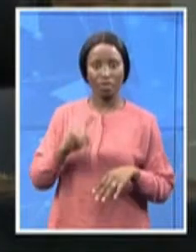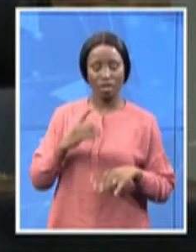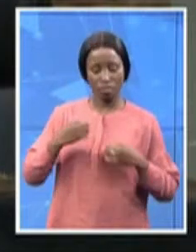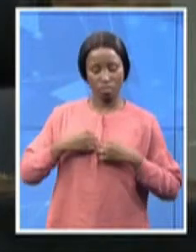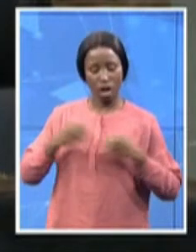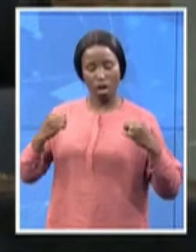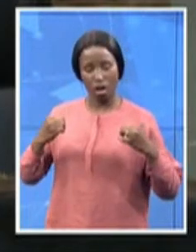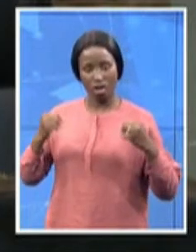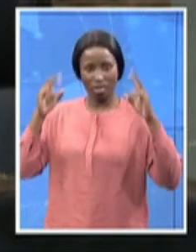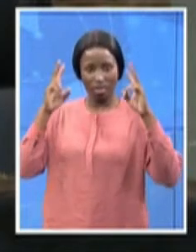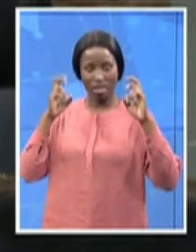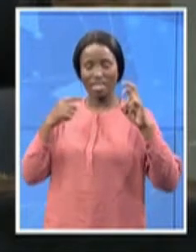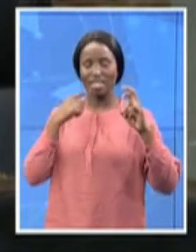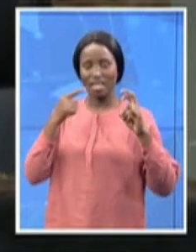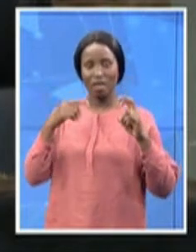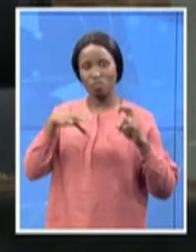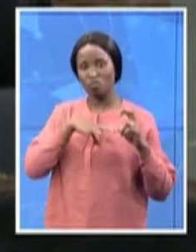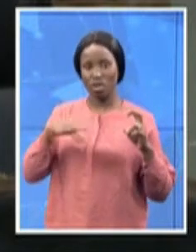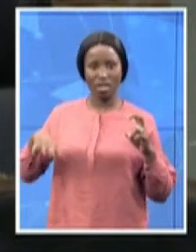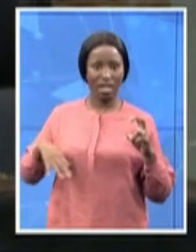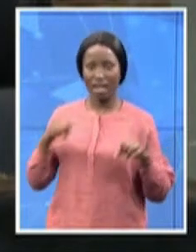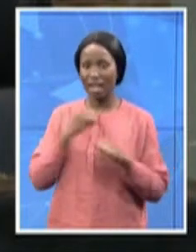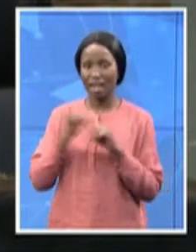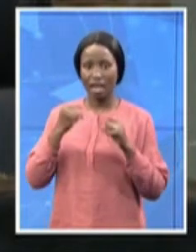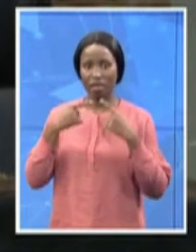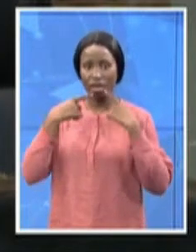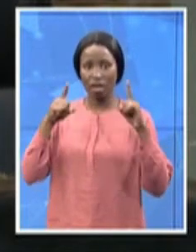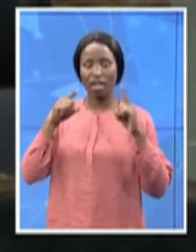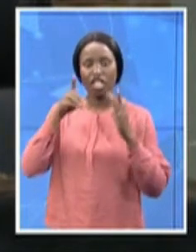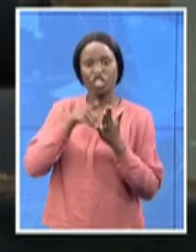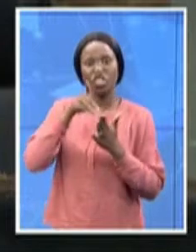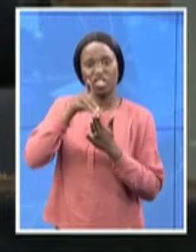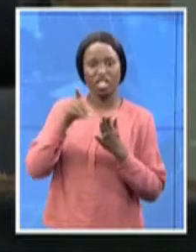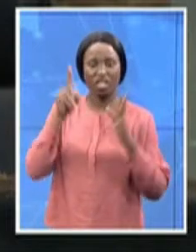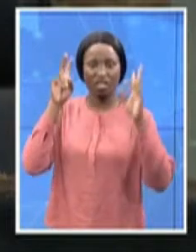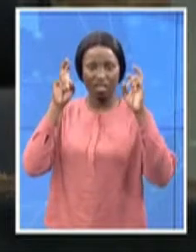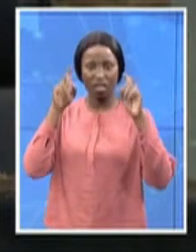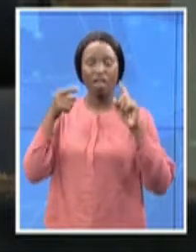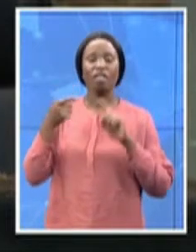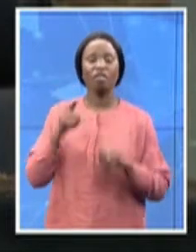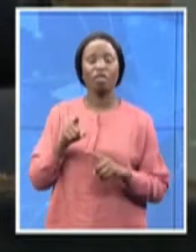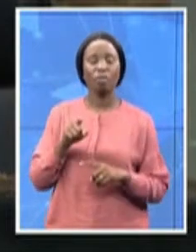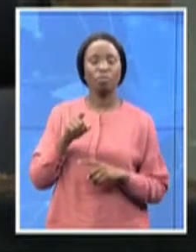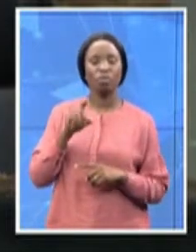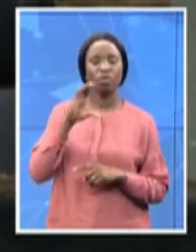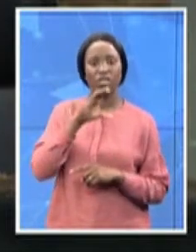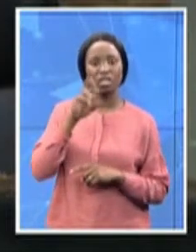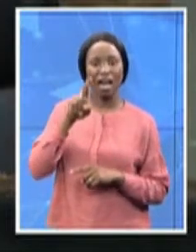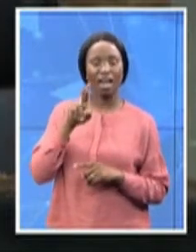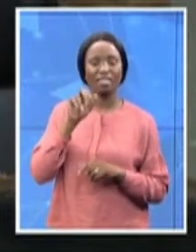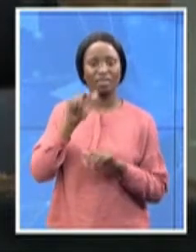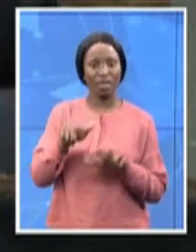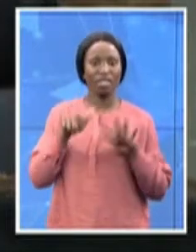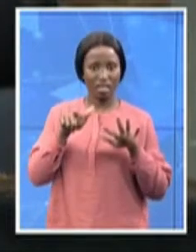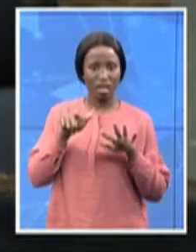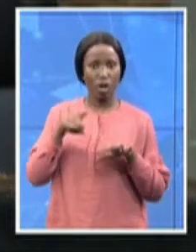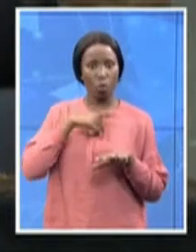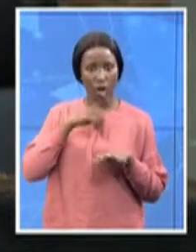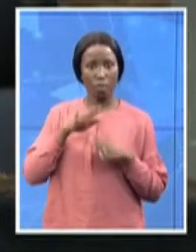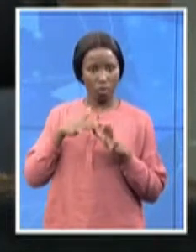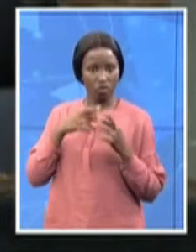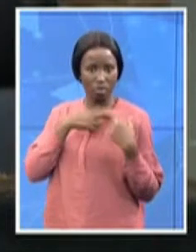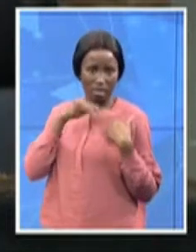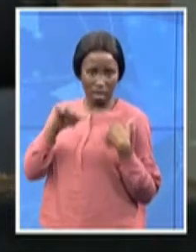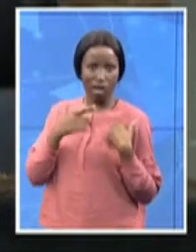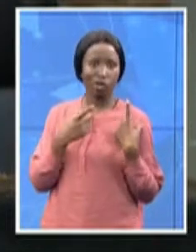to the CR17 campaign as personal sponsorships under the Code. The